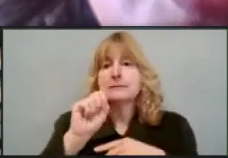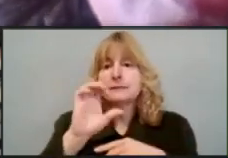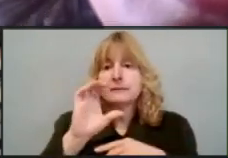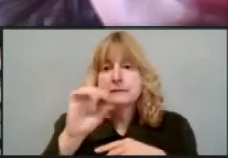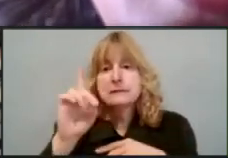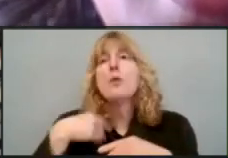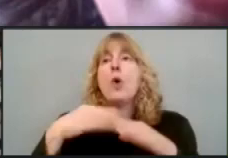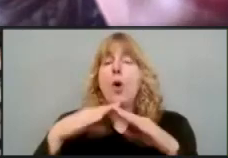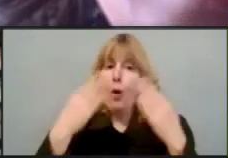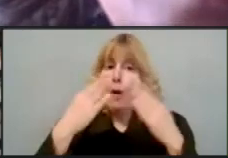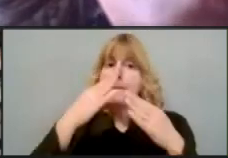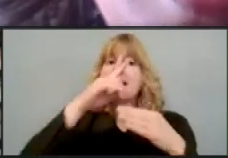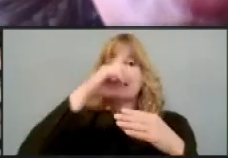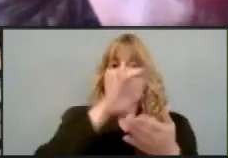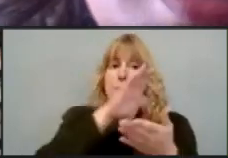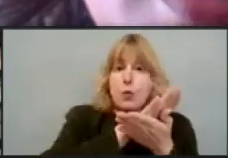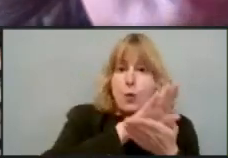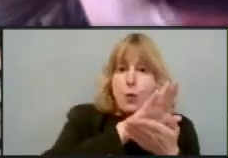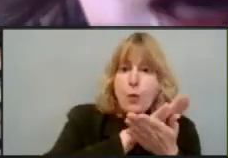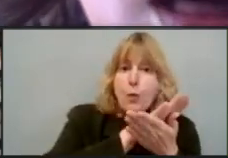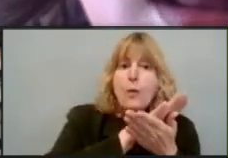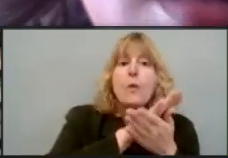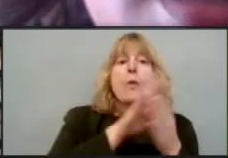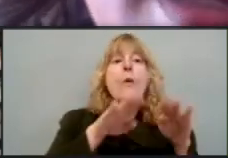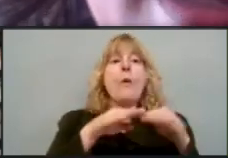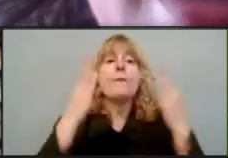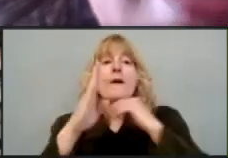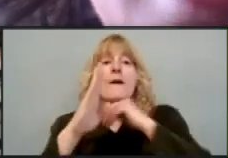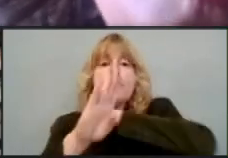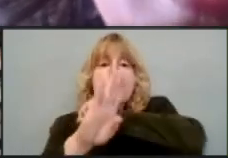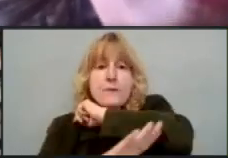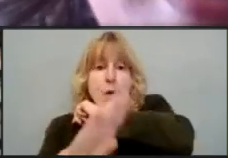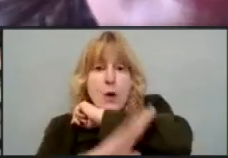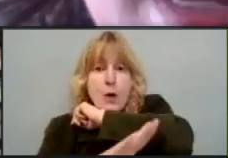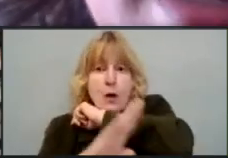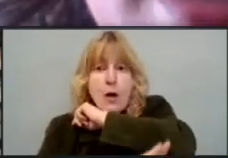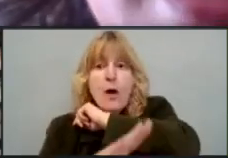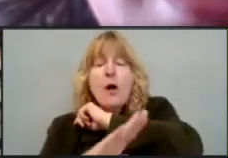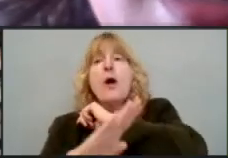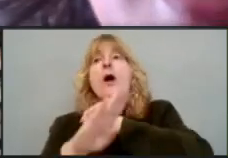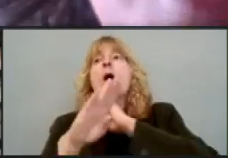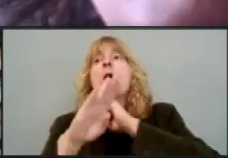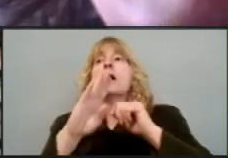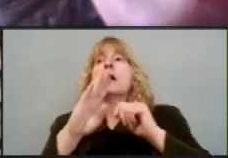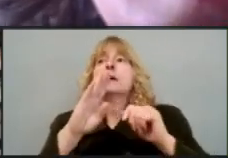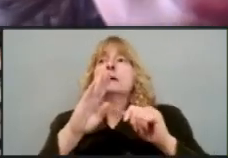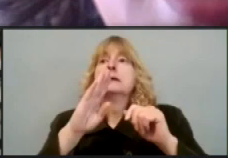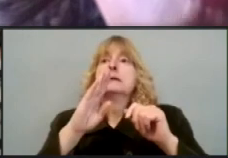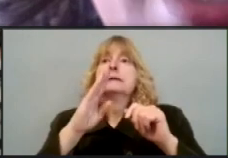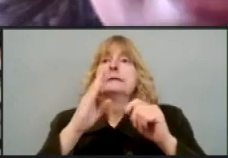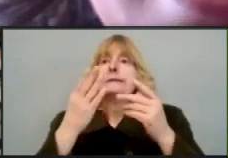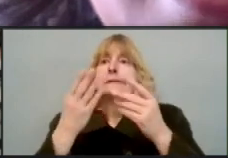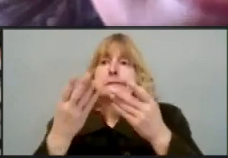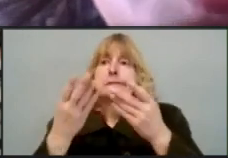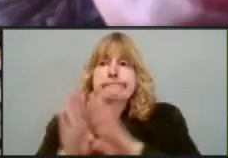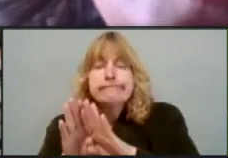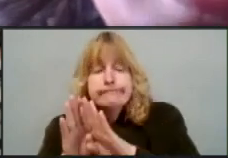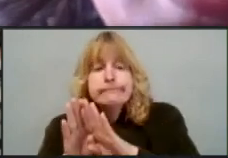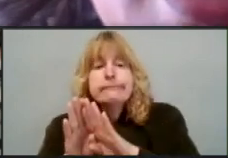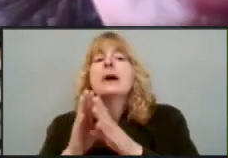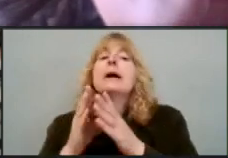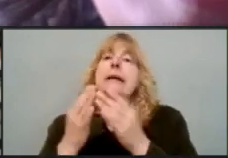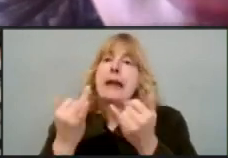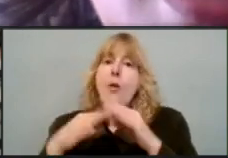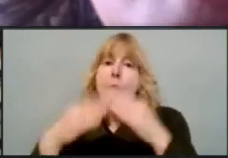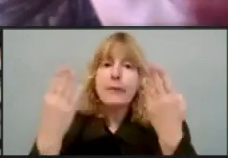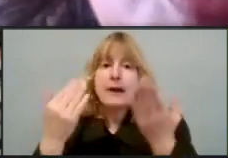summer school and then we opened in the fall. And one of our biggest takeaways is to